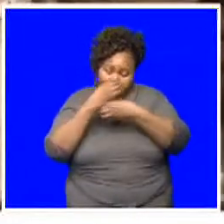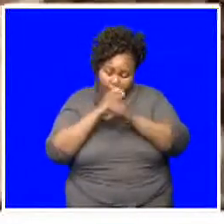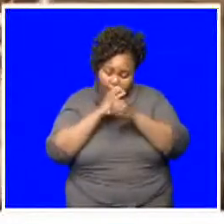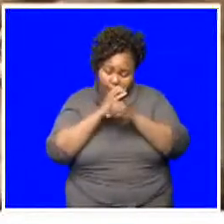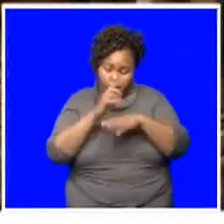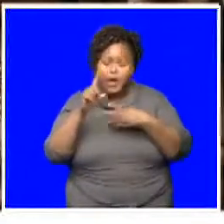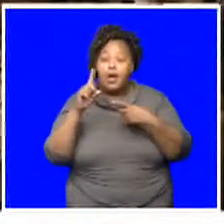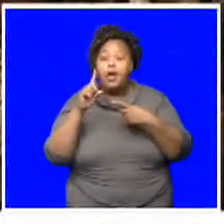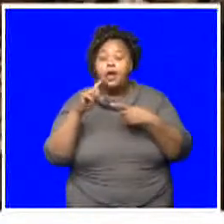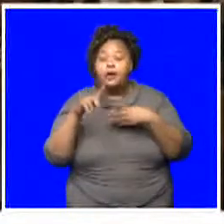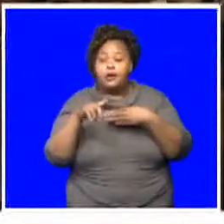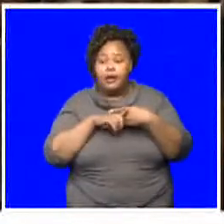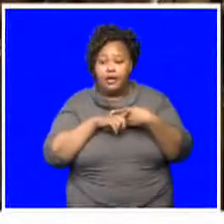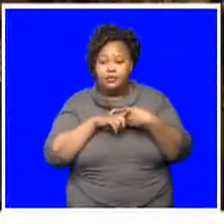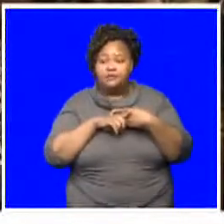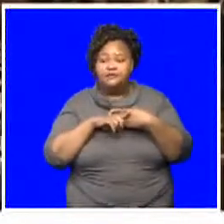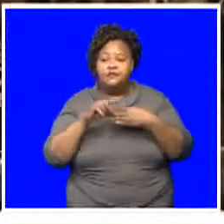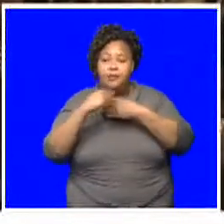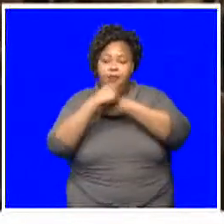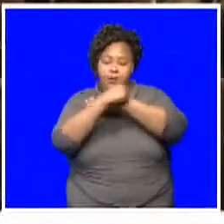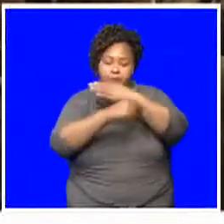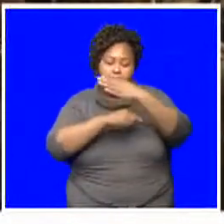for participation.